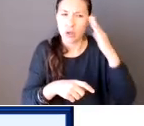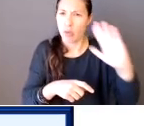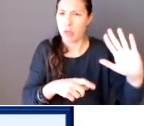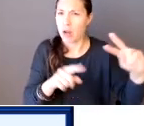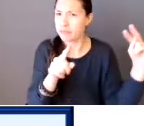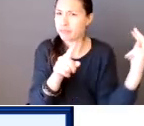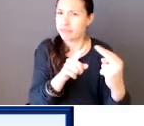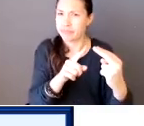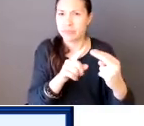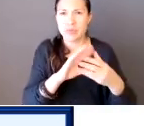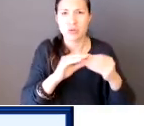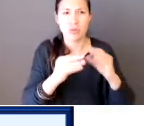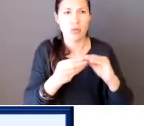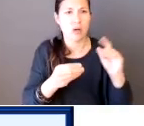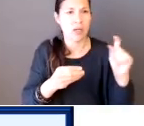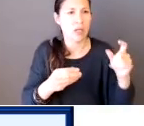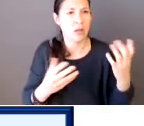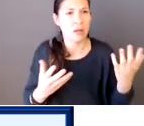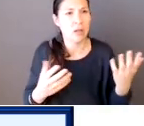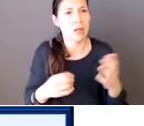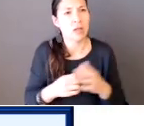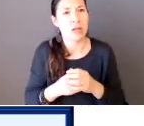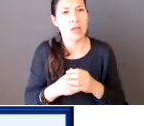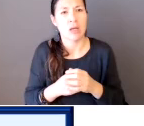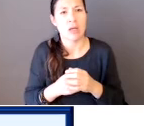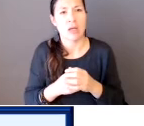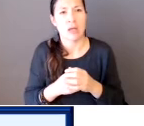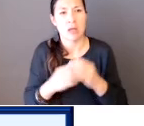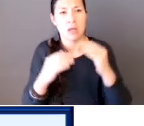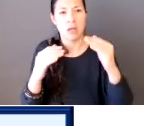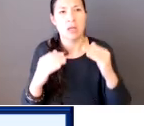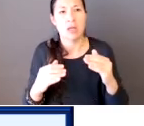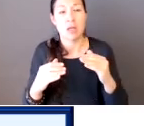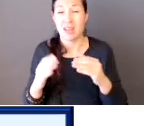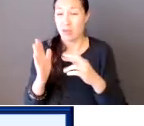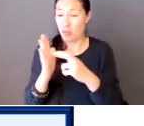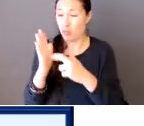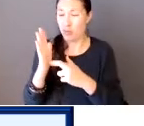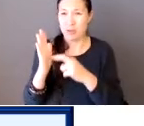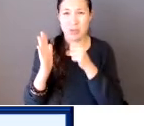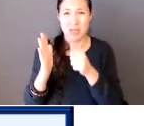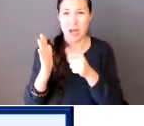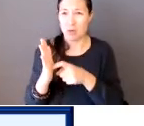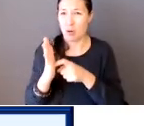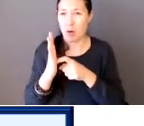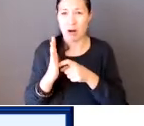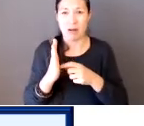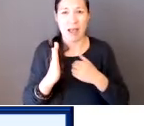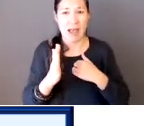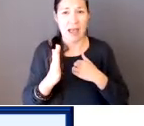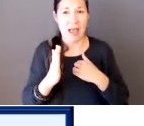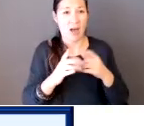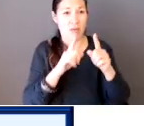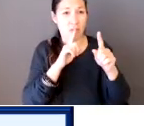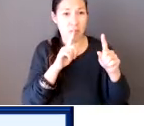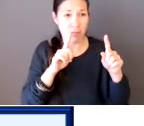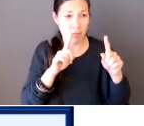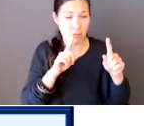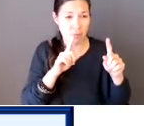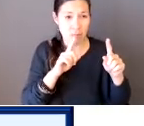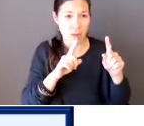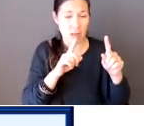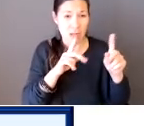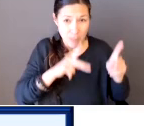our investigation. There's no regulatory requirement to conduct in-person interviews with APs. Sometimes it can be